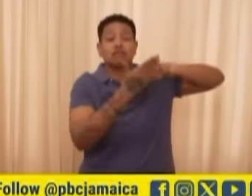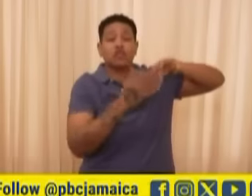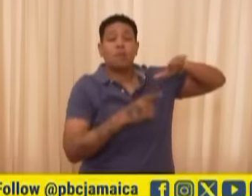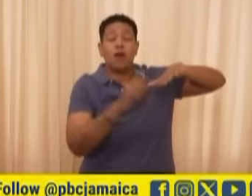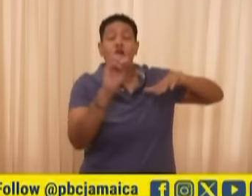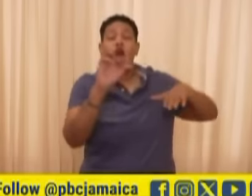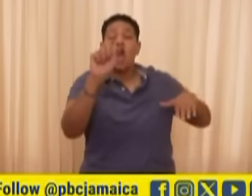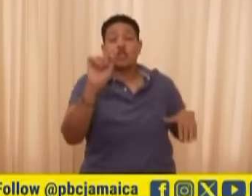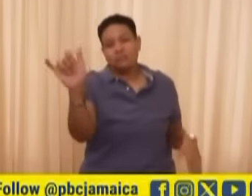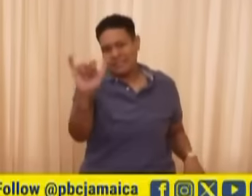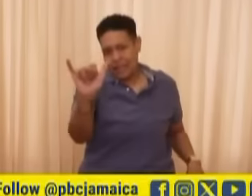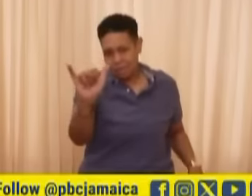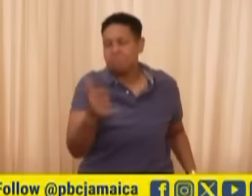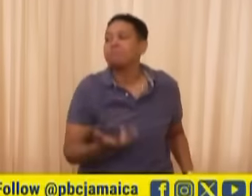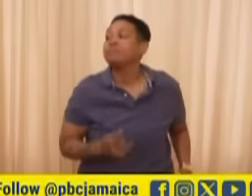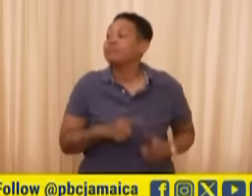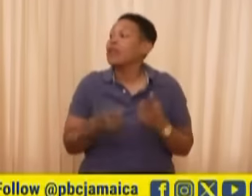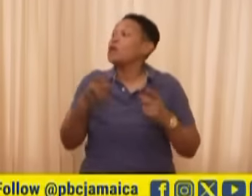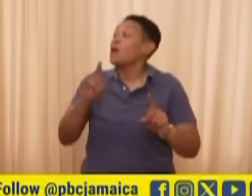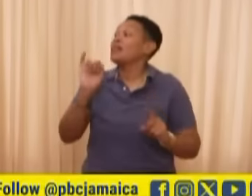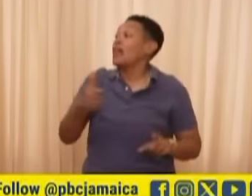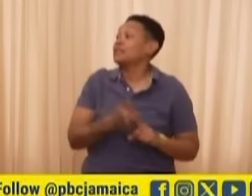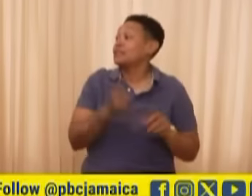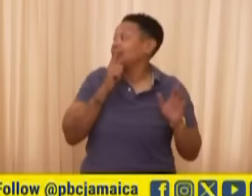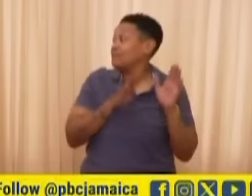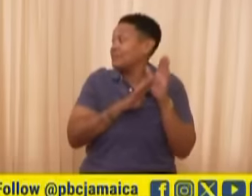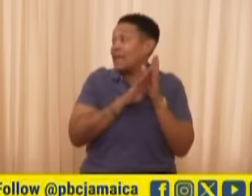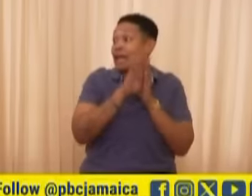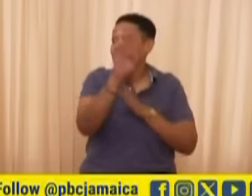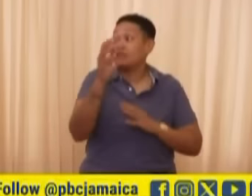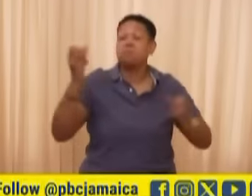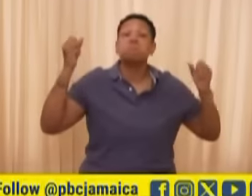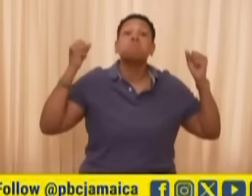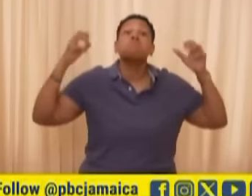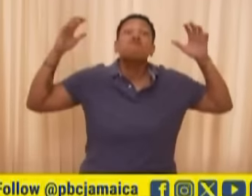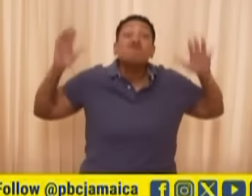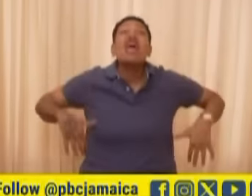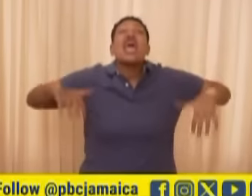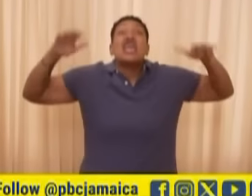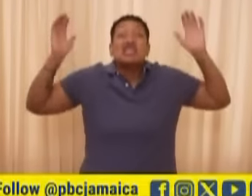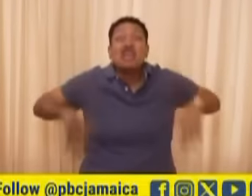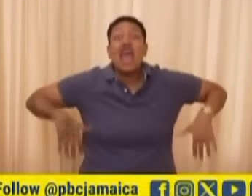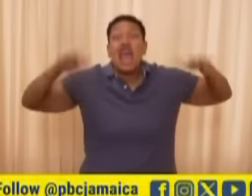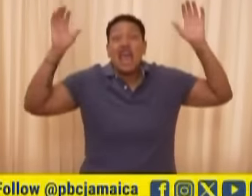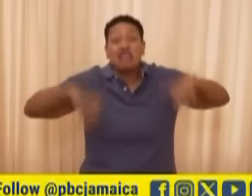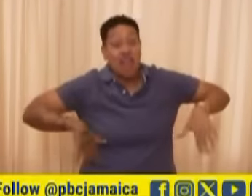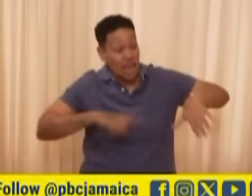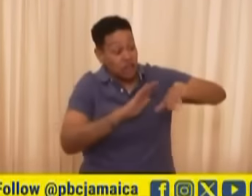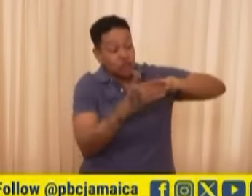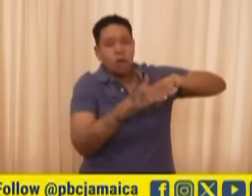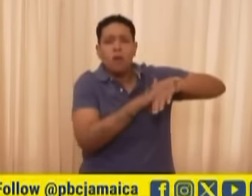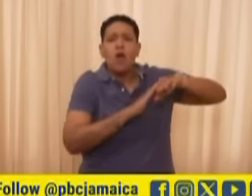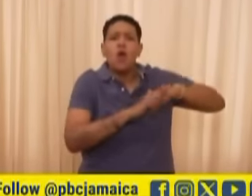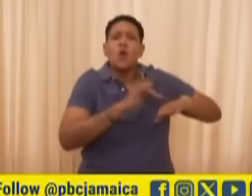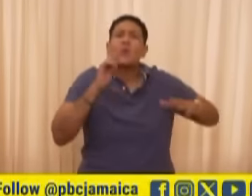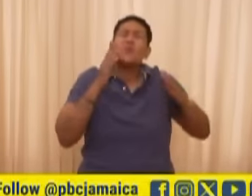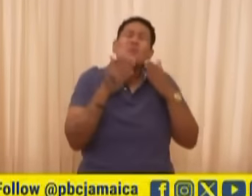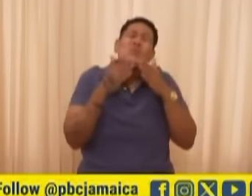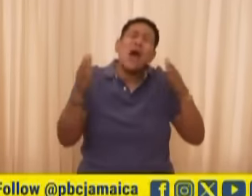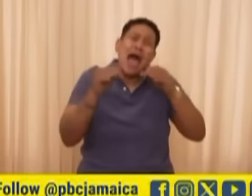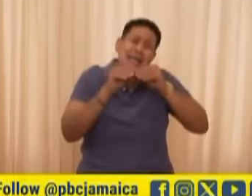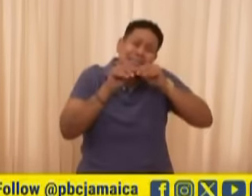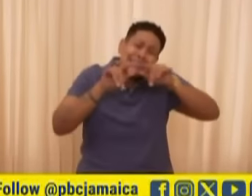in October as well. And while that was developing, there was so much rainfall over the island that there was